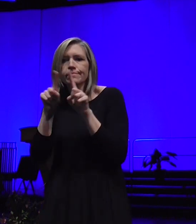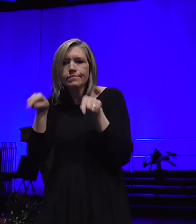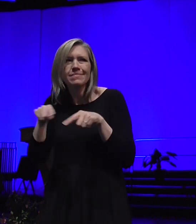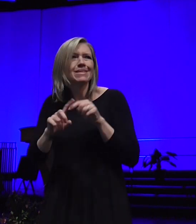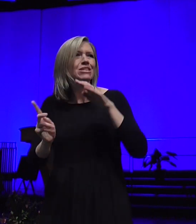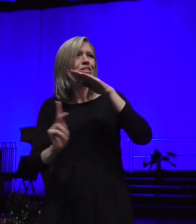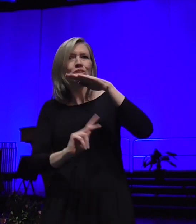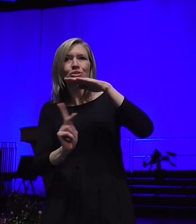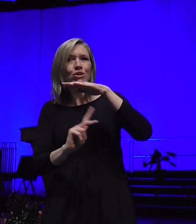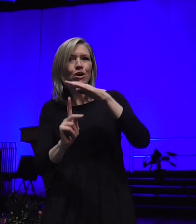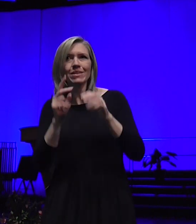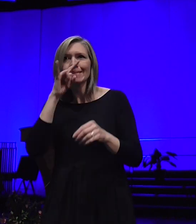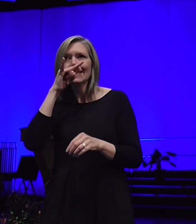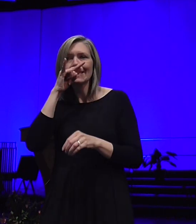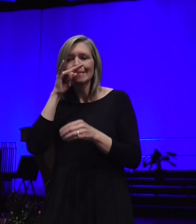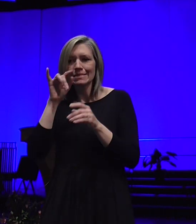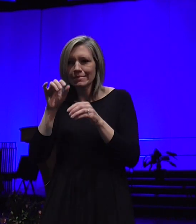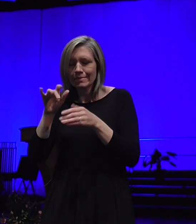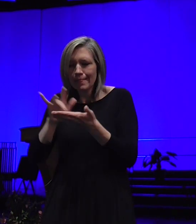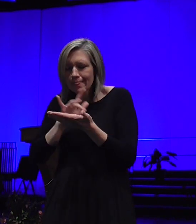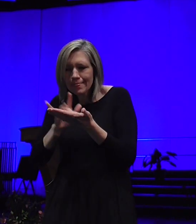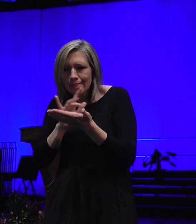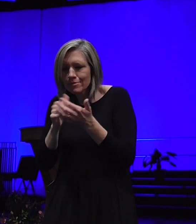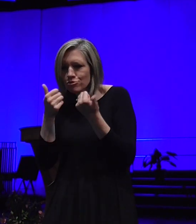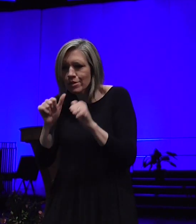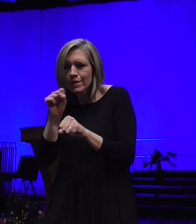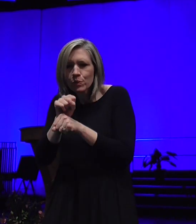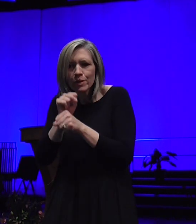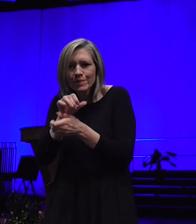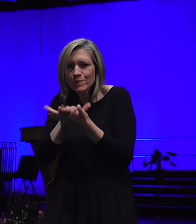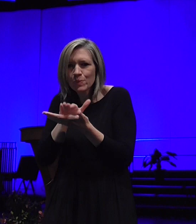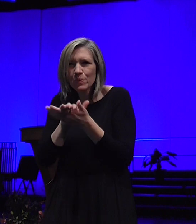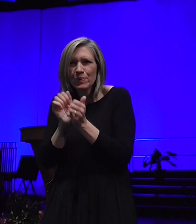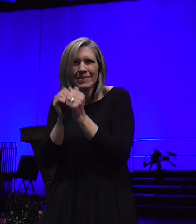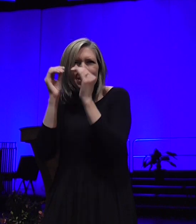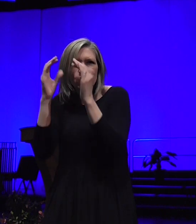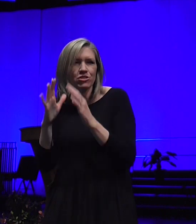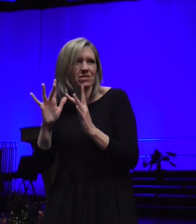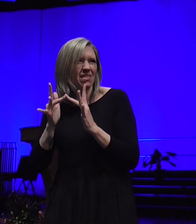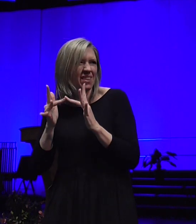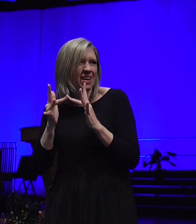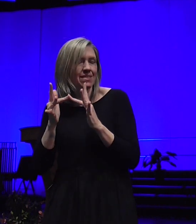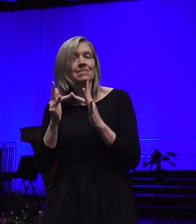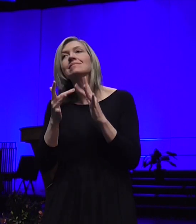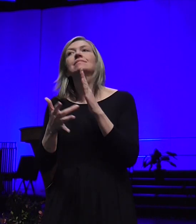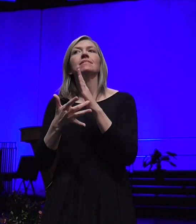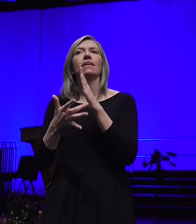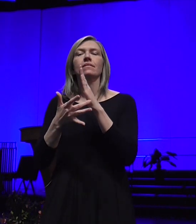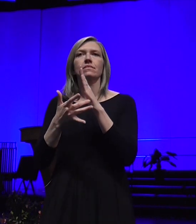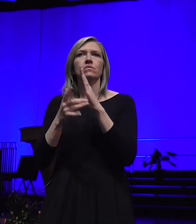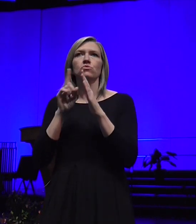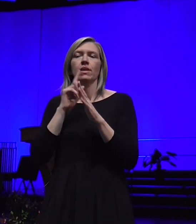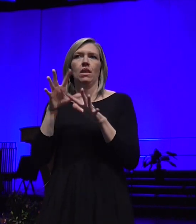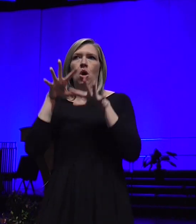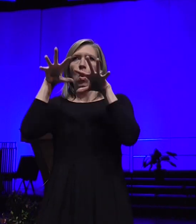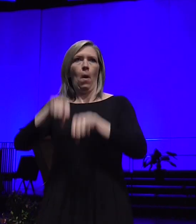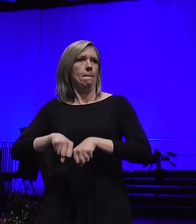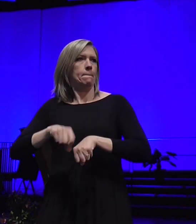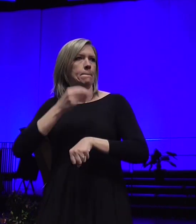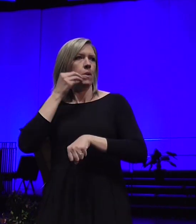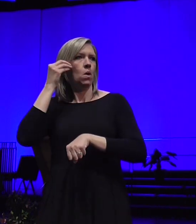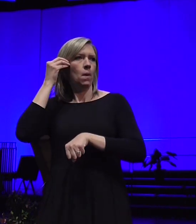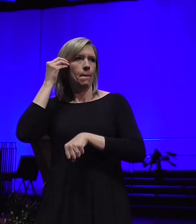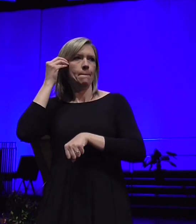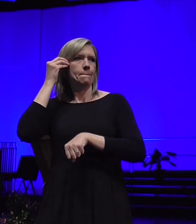on iPads trying to do their work with their teachers. Technology really invaded the home in a way